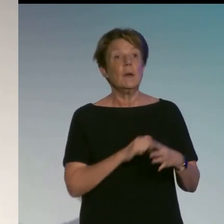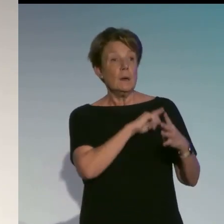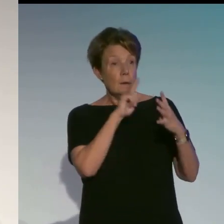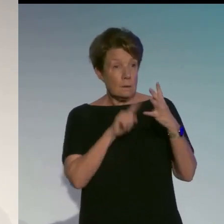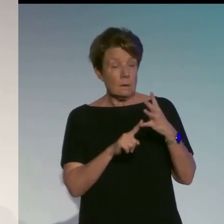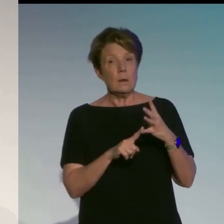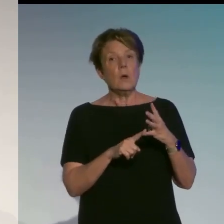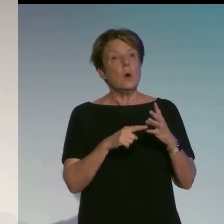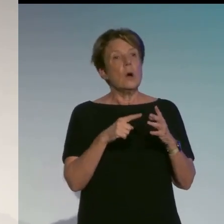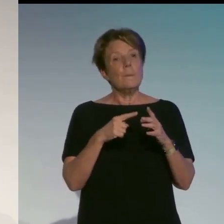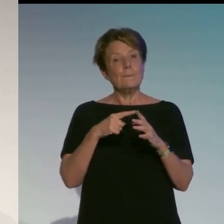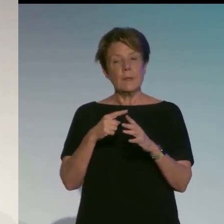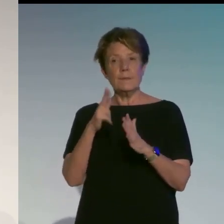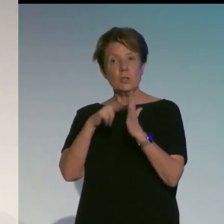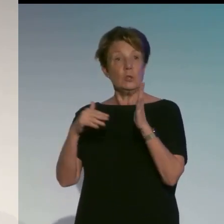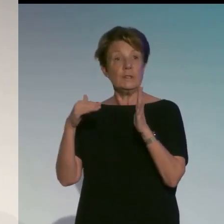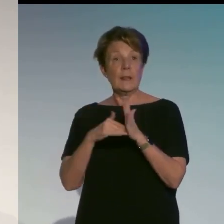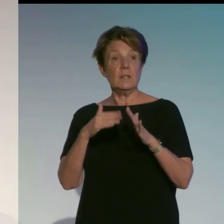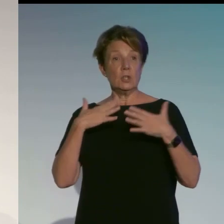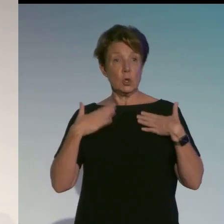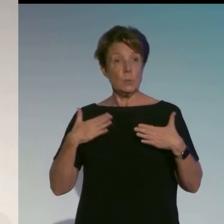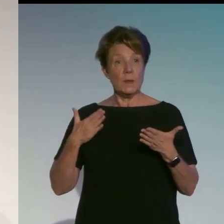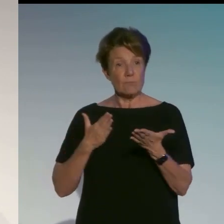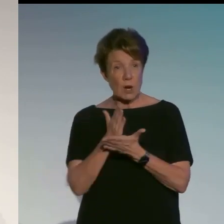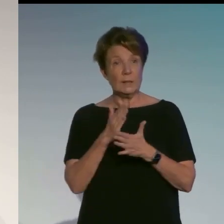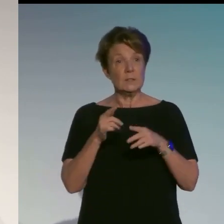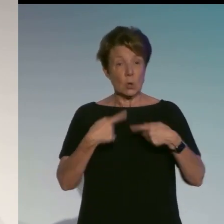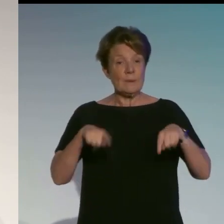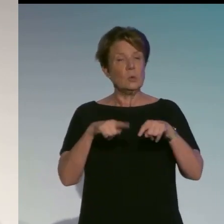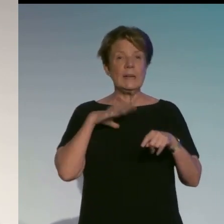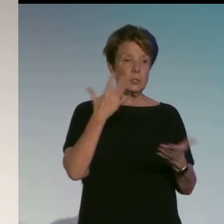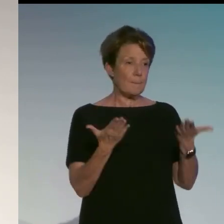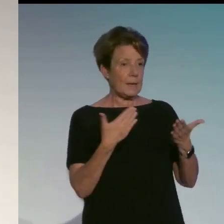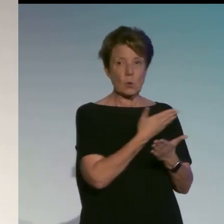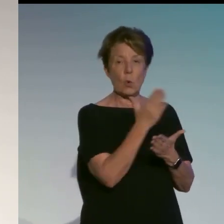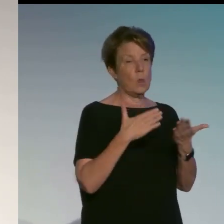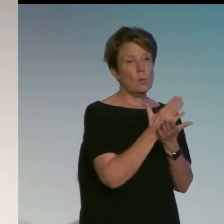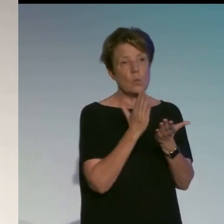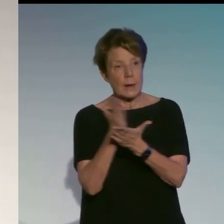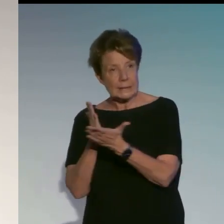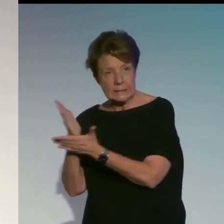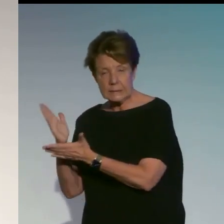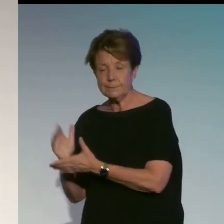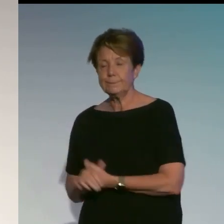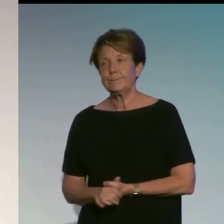is because with the New Zealand Human Rights Commission, is that we need to balance all rights as well. And that means we need to